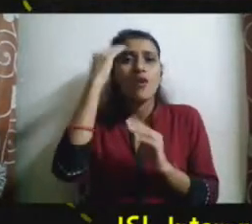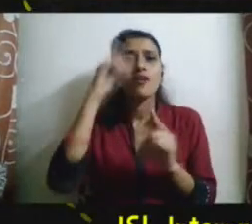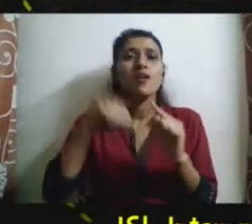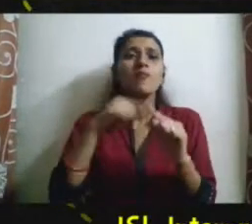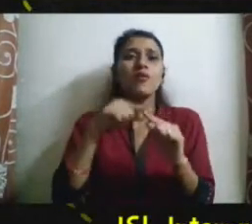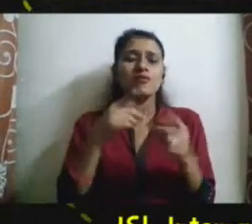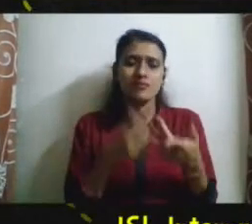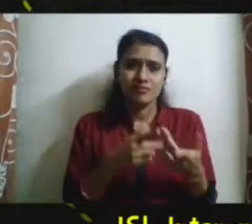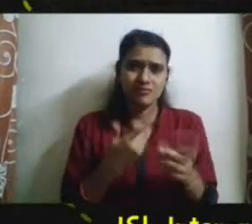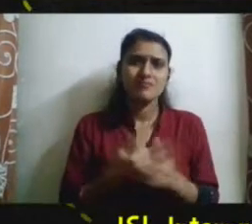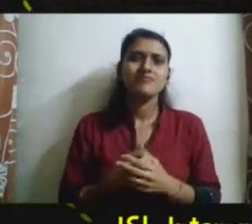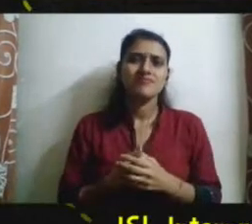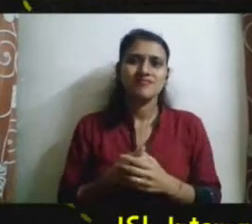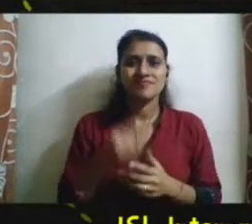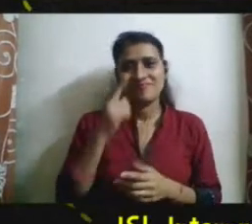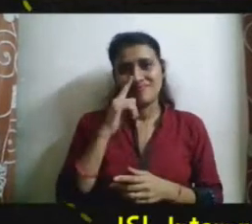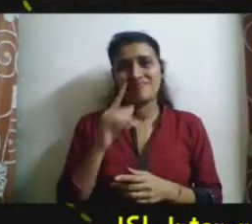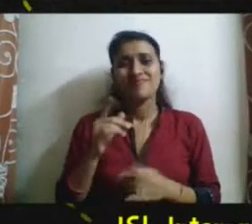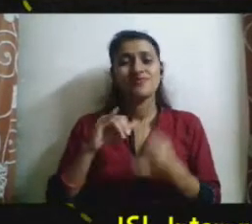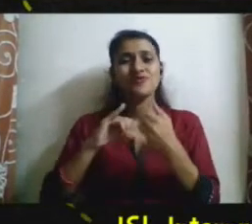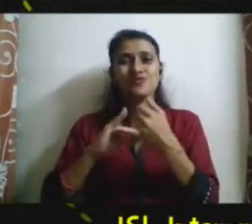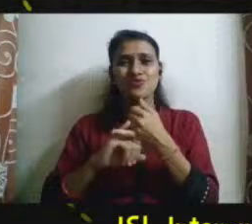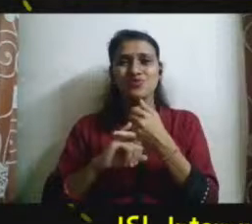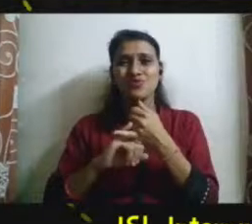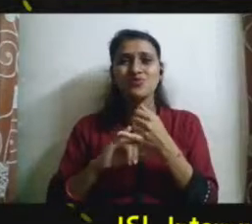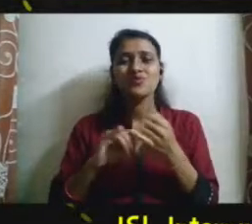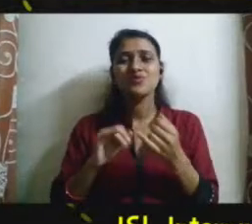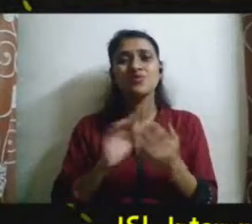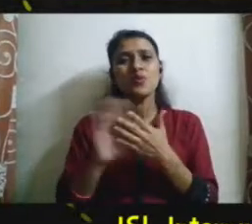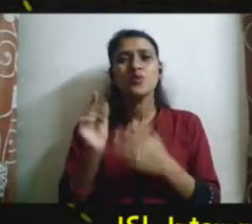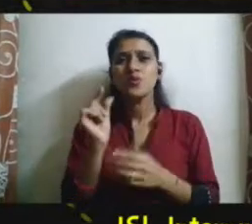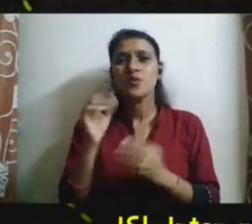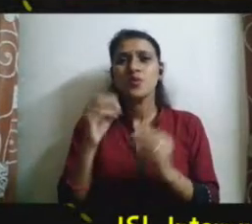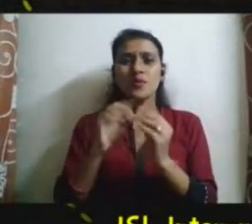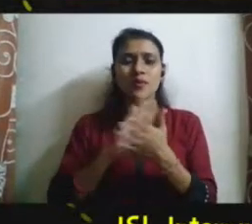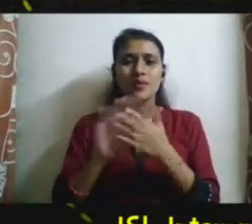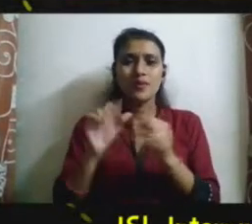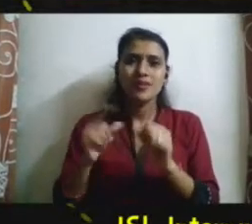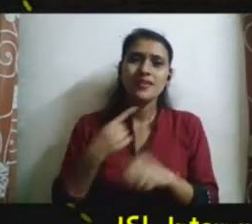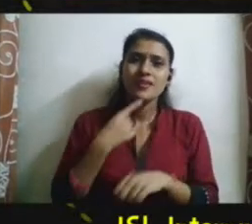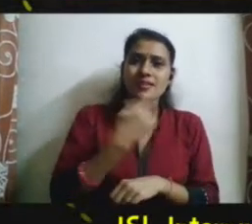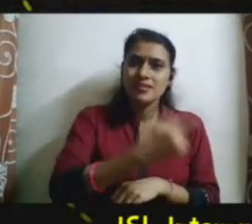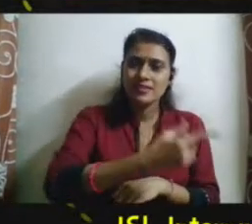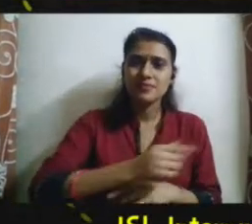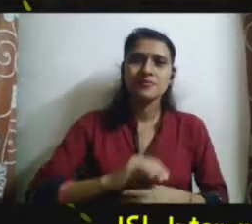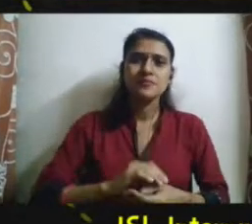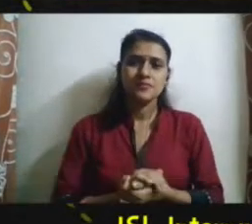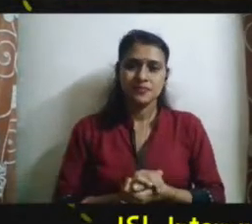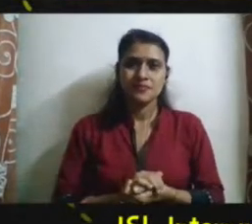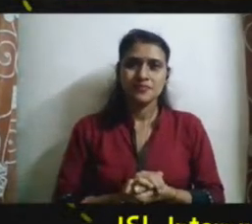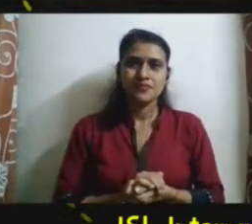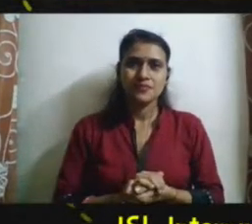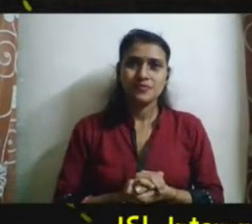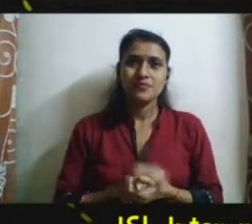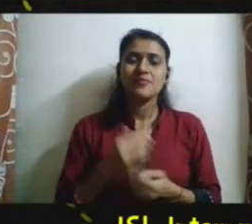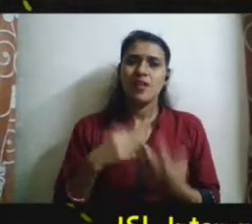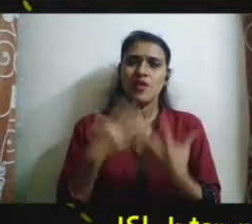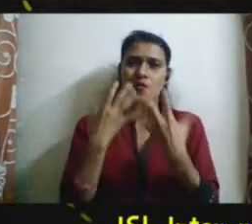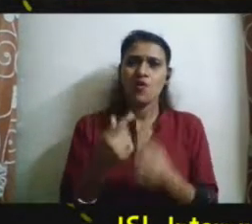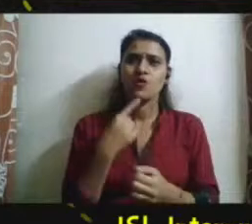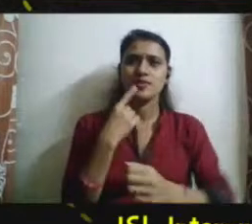simple. Yes, absolutely. And also, the other thing that I want to say is that